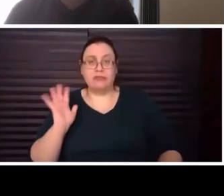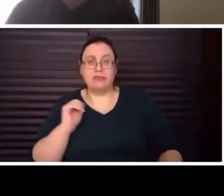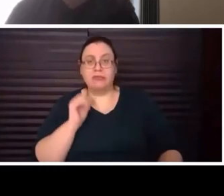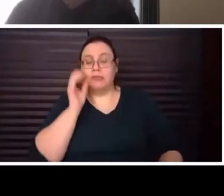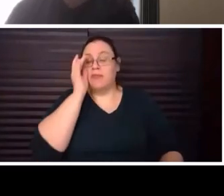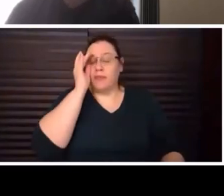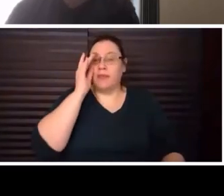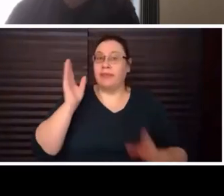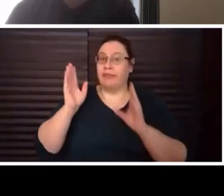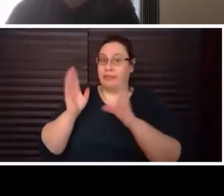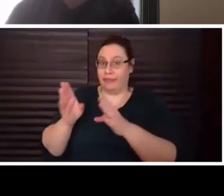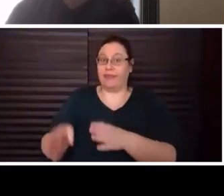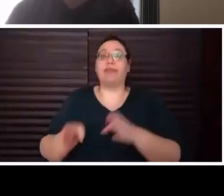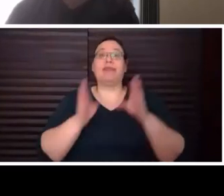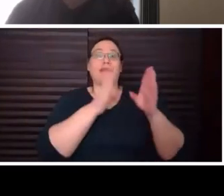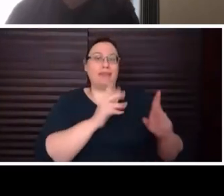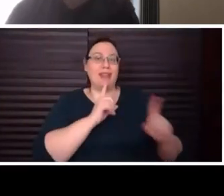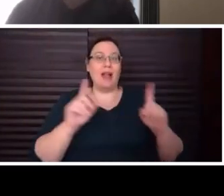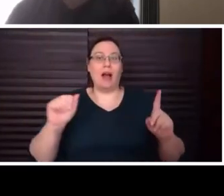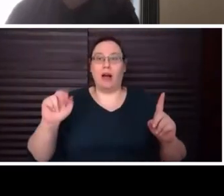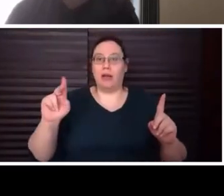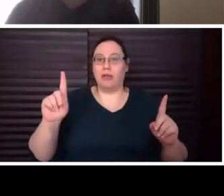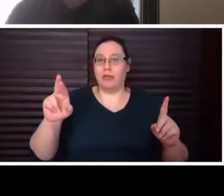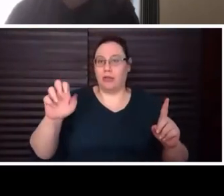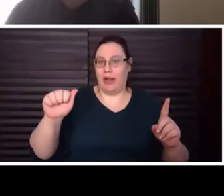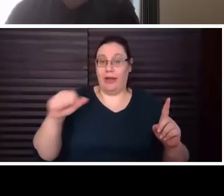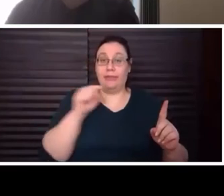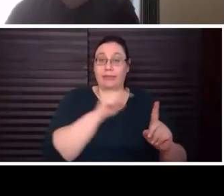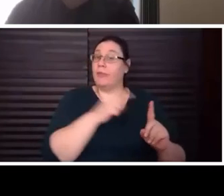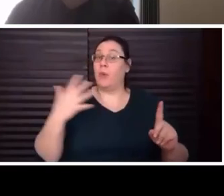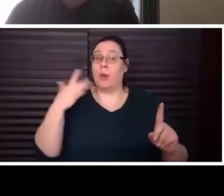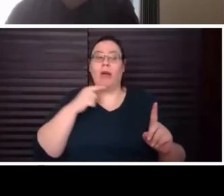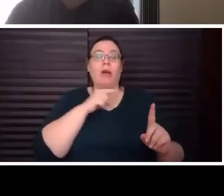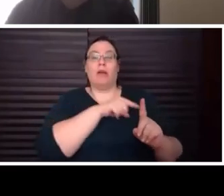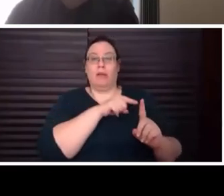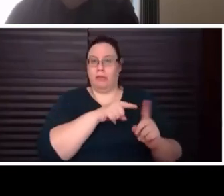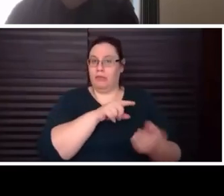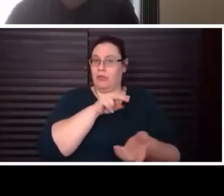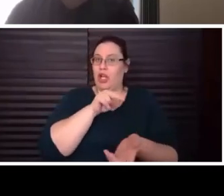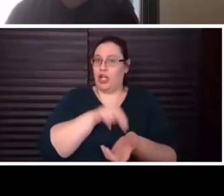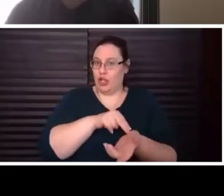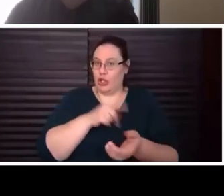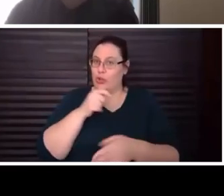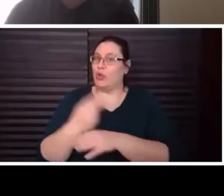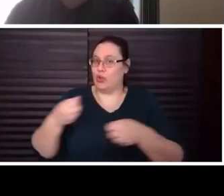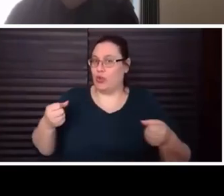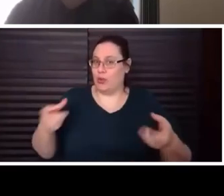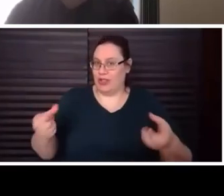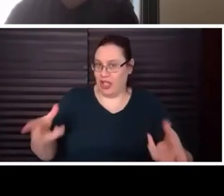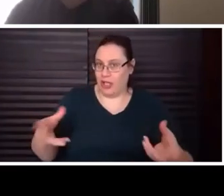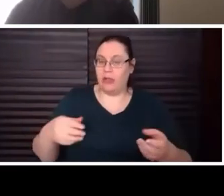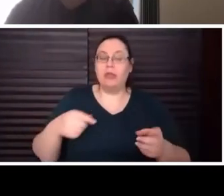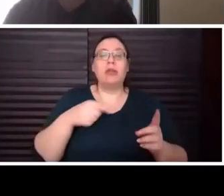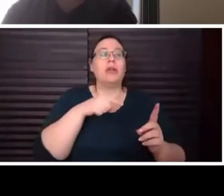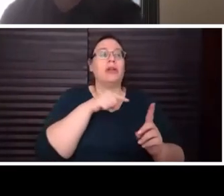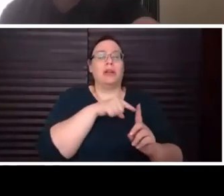And then I also wanted to interview Andrea, because she is a nurse who uses a wheelchair. And I